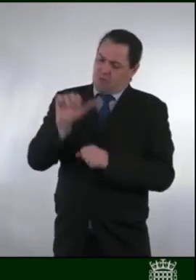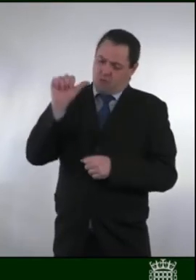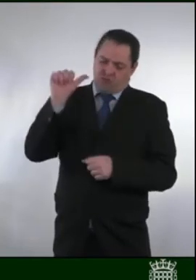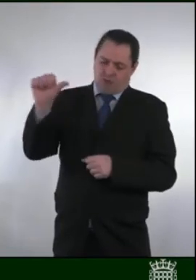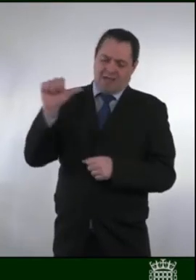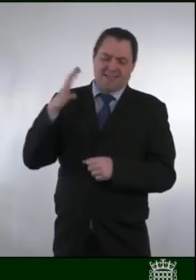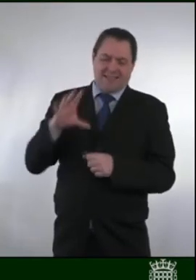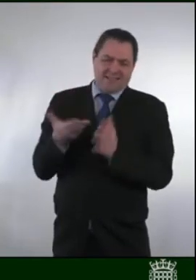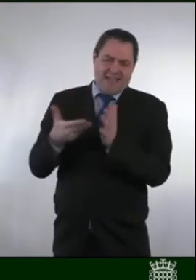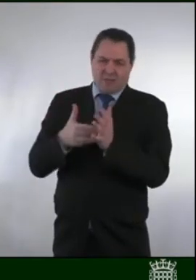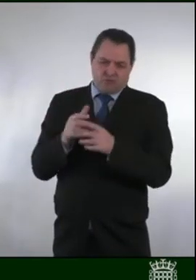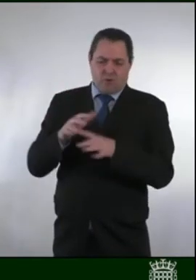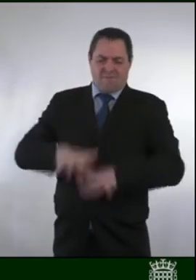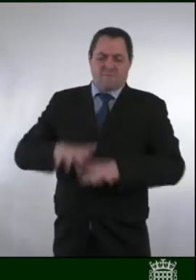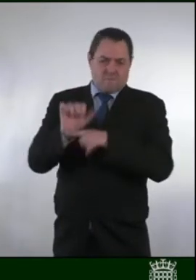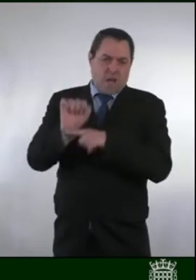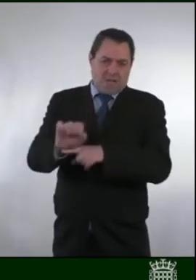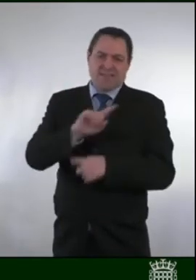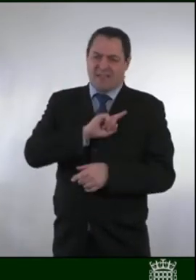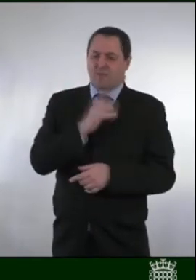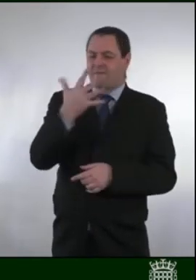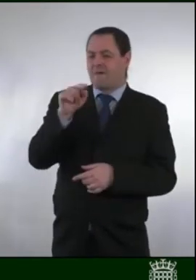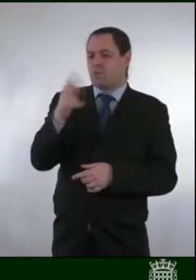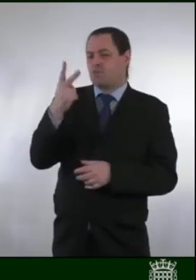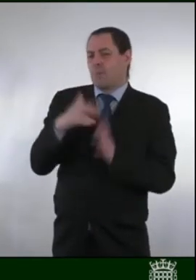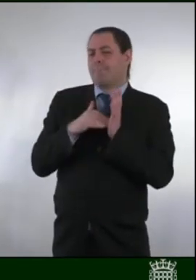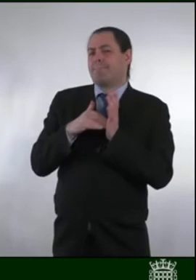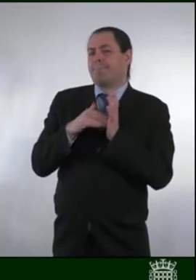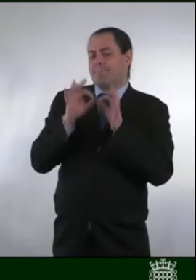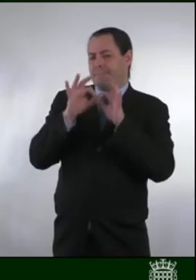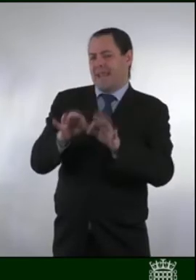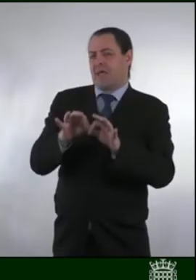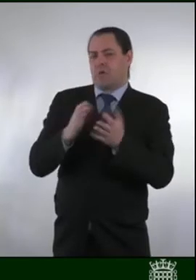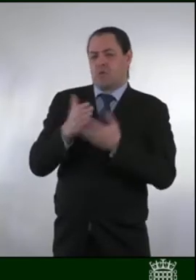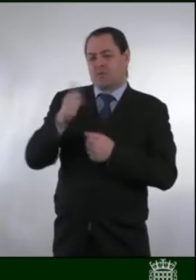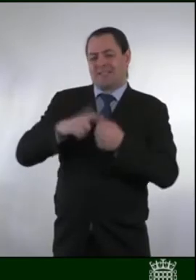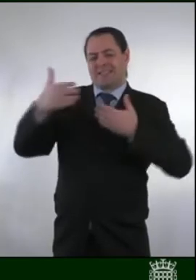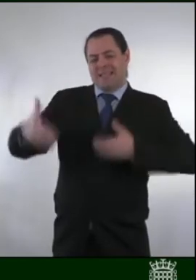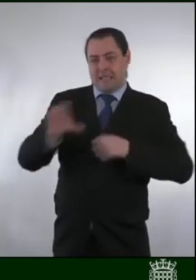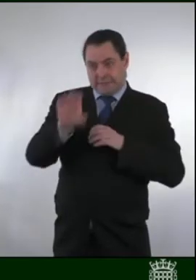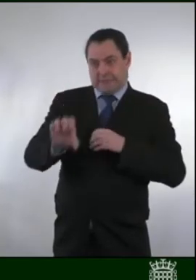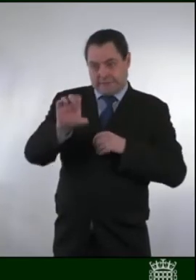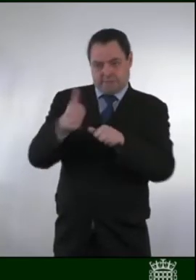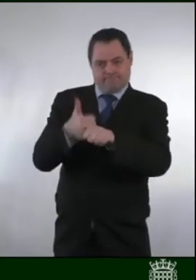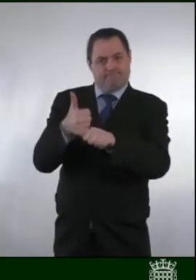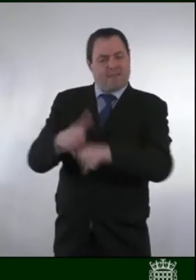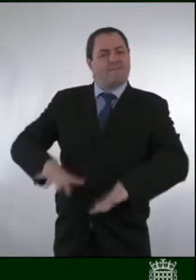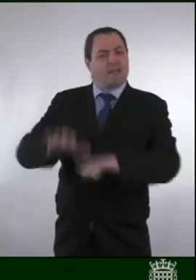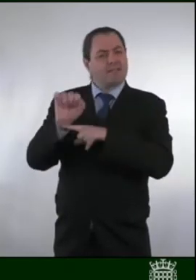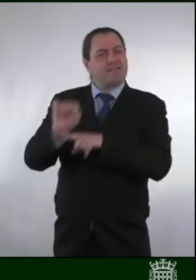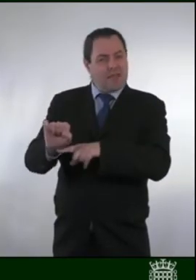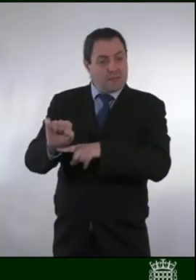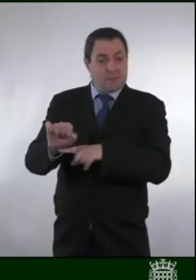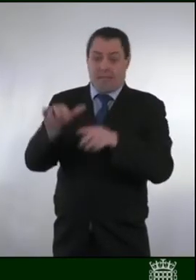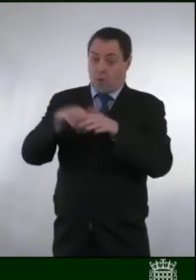for flood defences. That's why we put £5.2 billion over 6 years into flood defences, including the